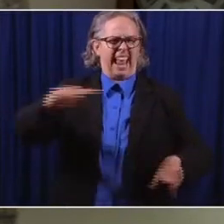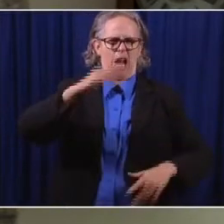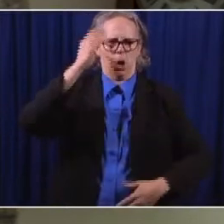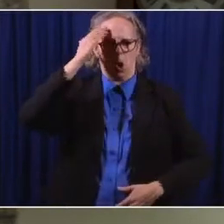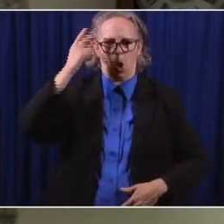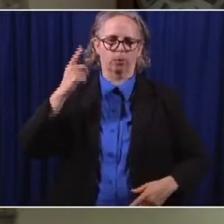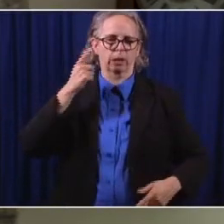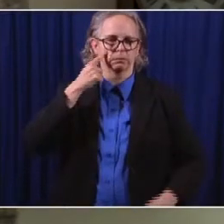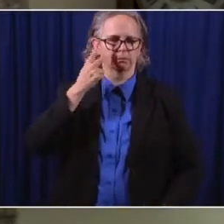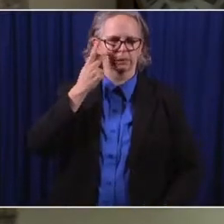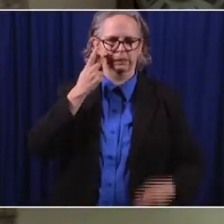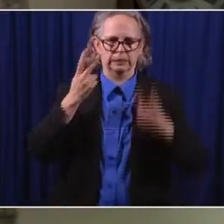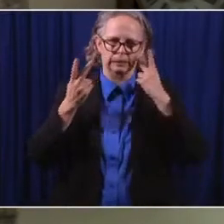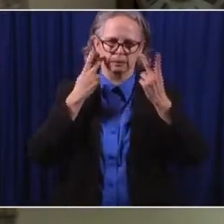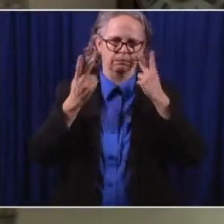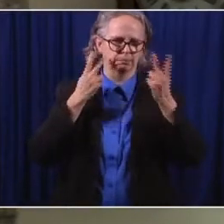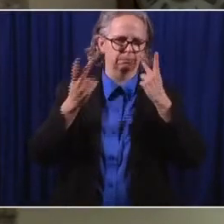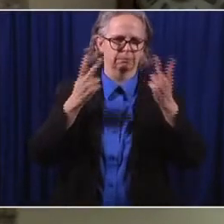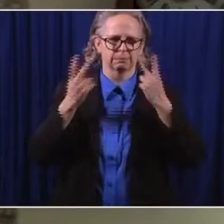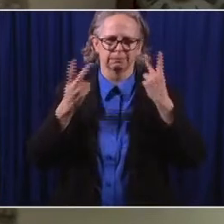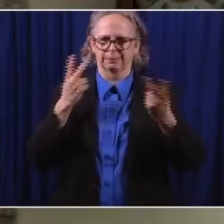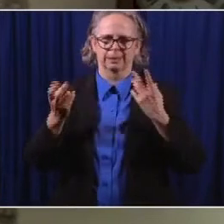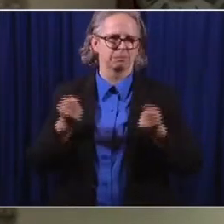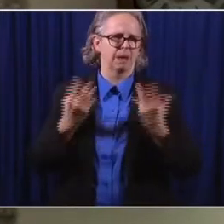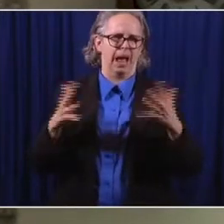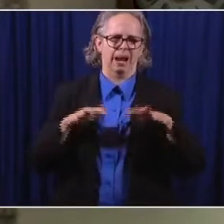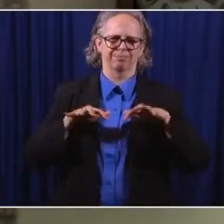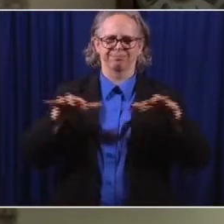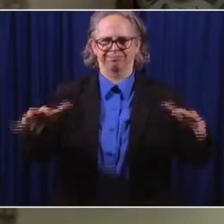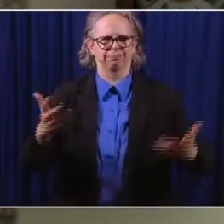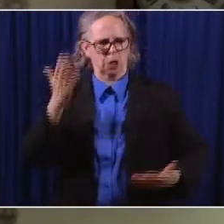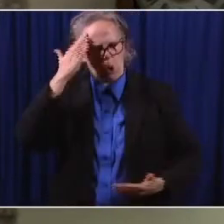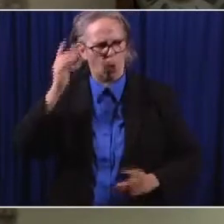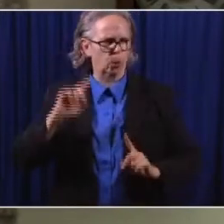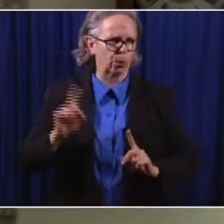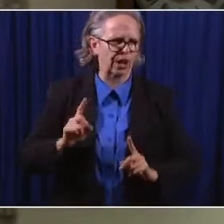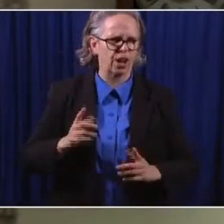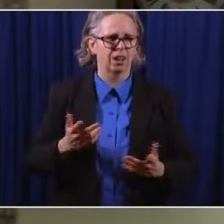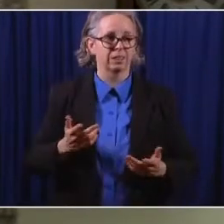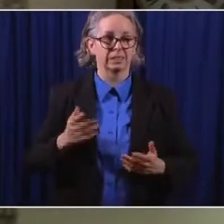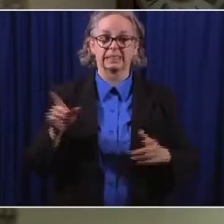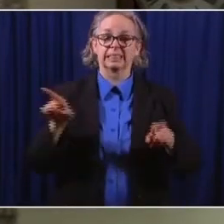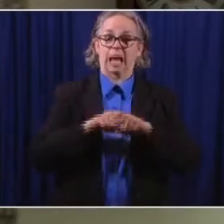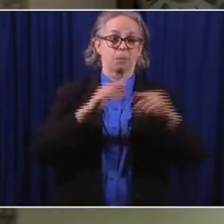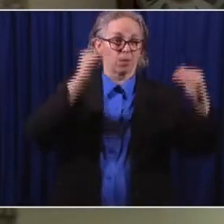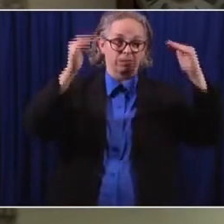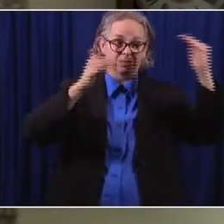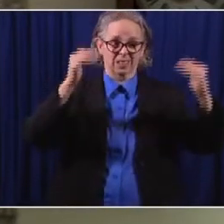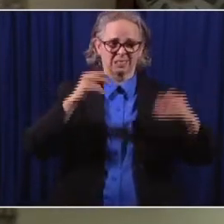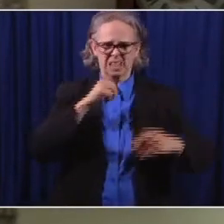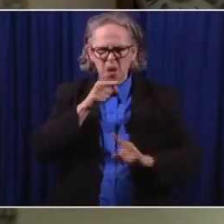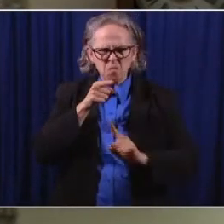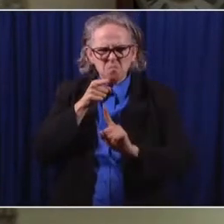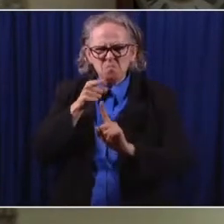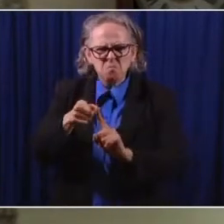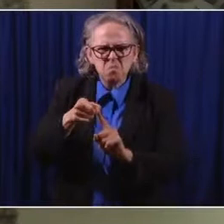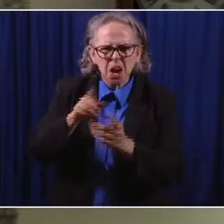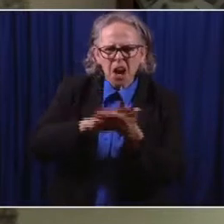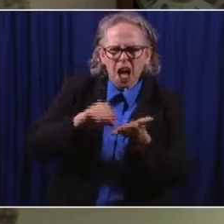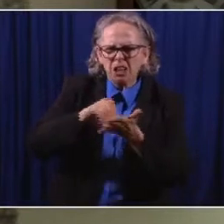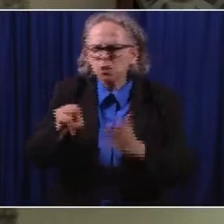And but that's, again, no different than what happens with adults. So we're not picking on college students. We all have this